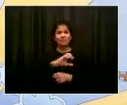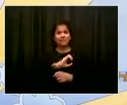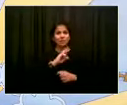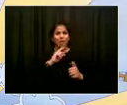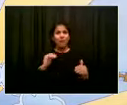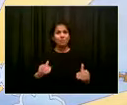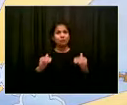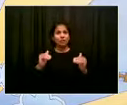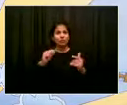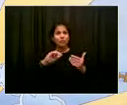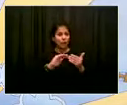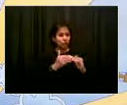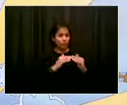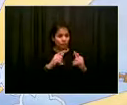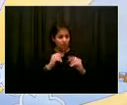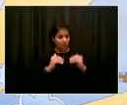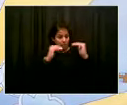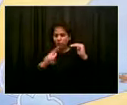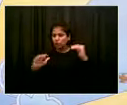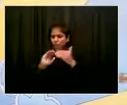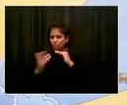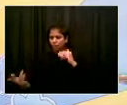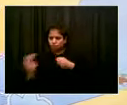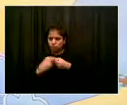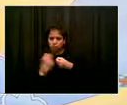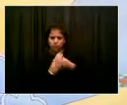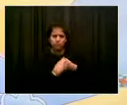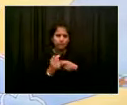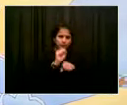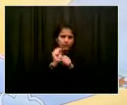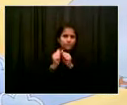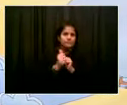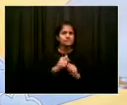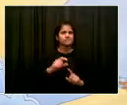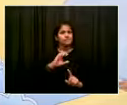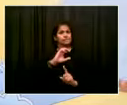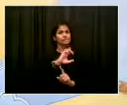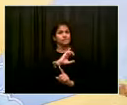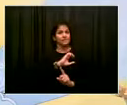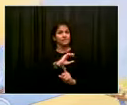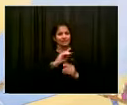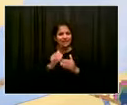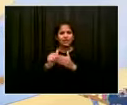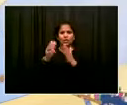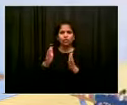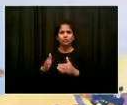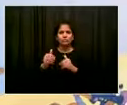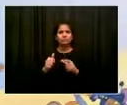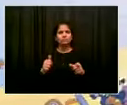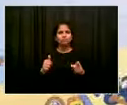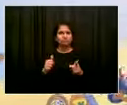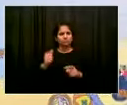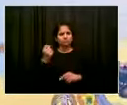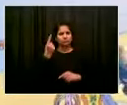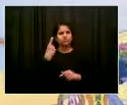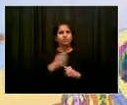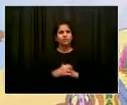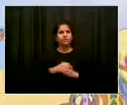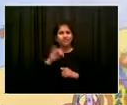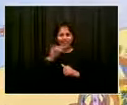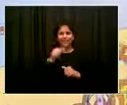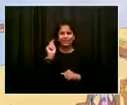who feel it, understand it, want to take us farther. Thank you for that leadership, Chief. Thank you. Now, when you